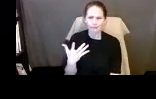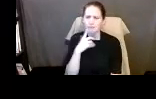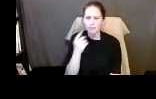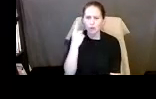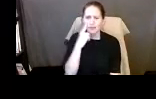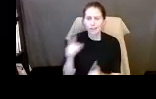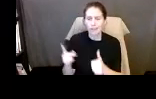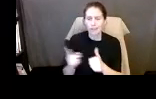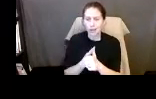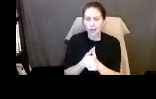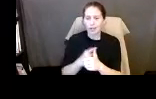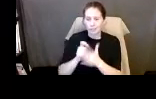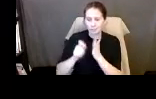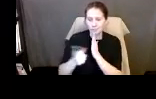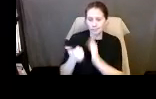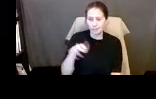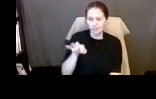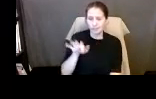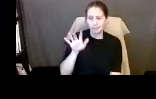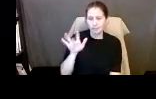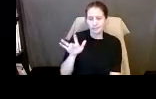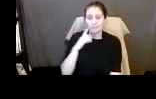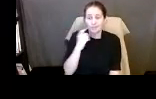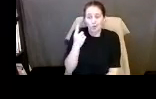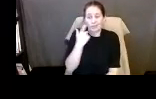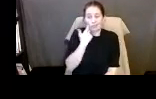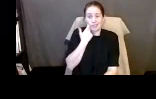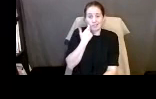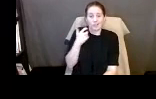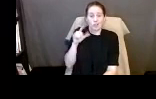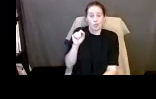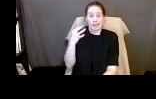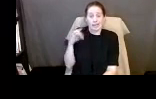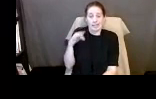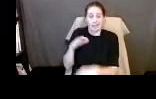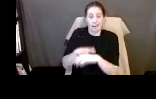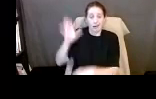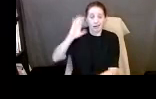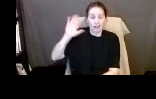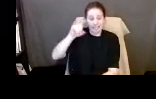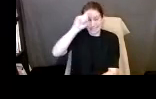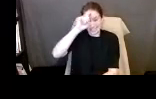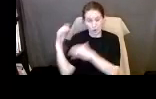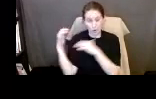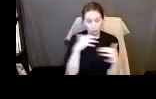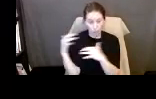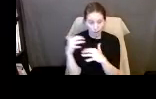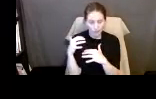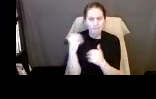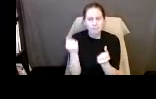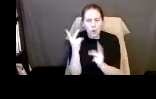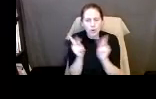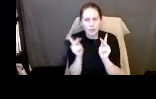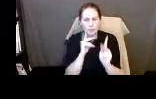in 1925 to Ian Shaw's very cool 2019 book on ancient Egyptian warfare. Most people assume